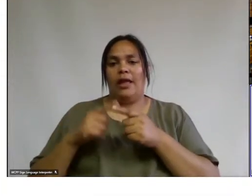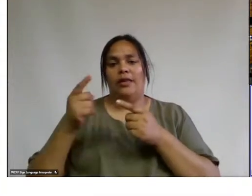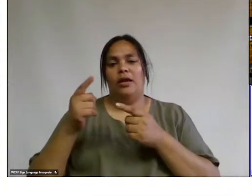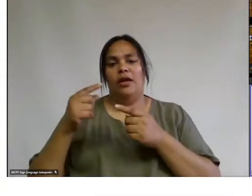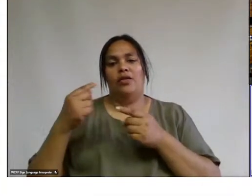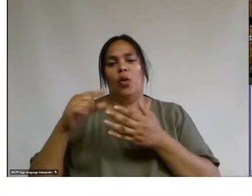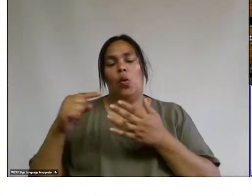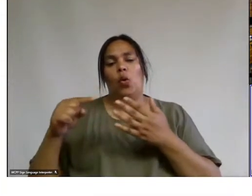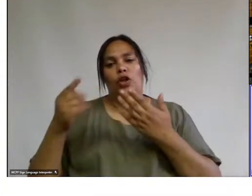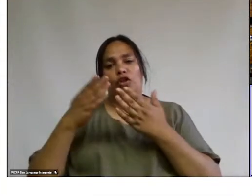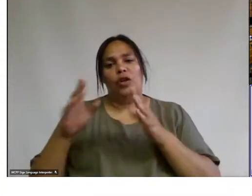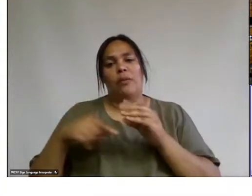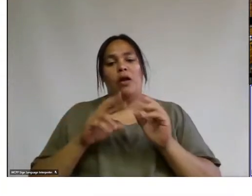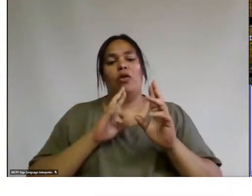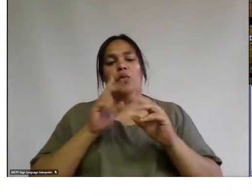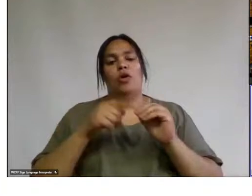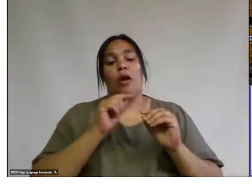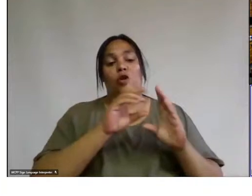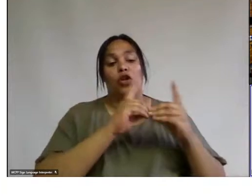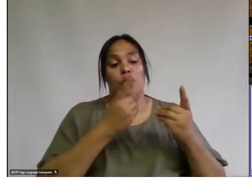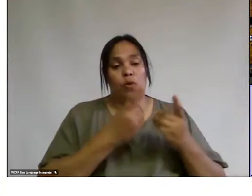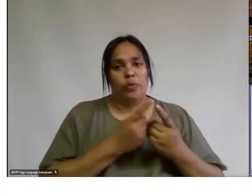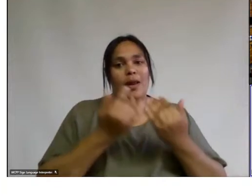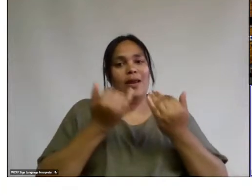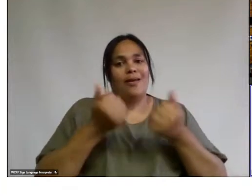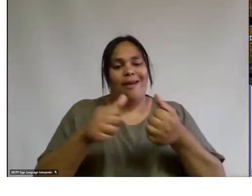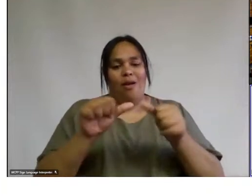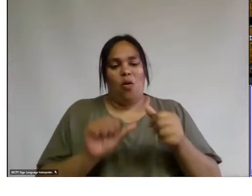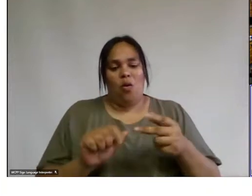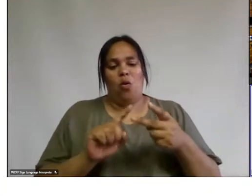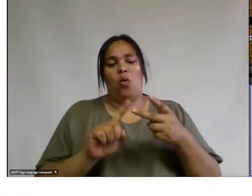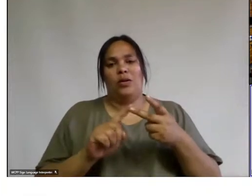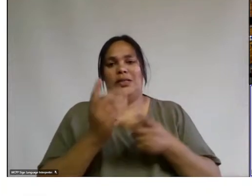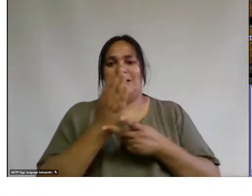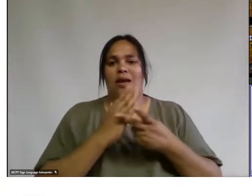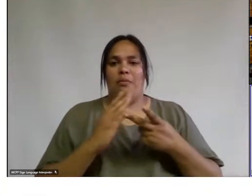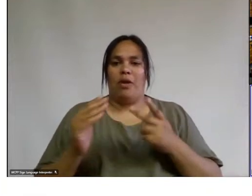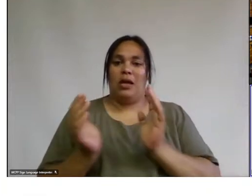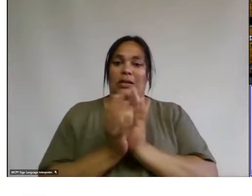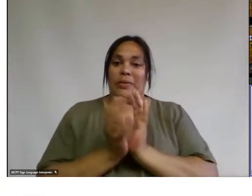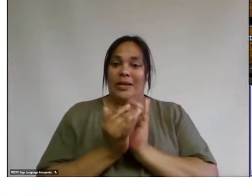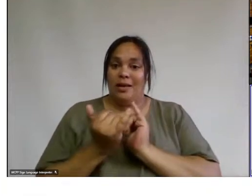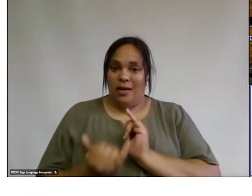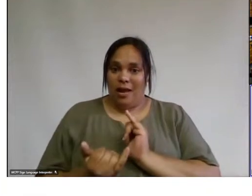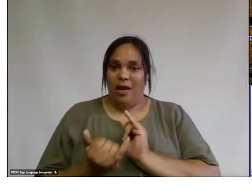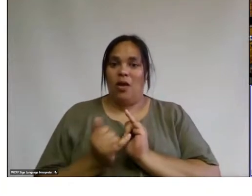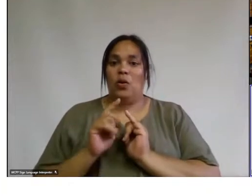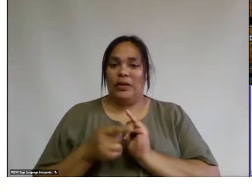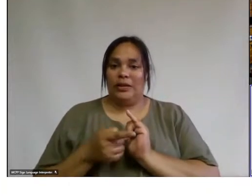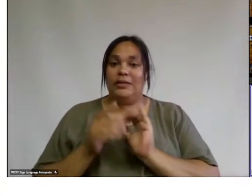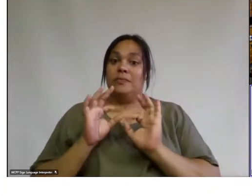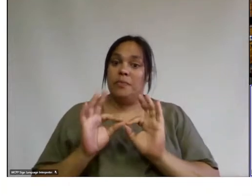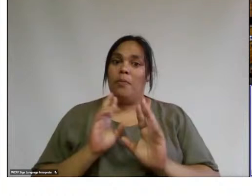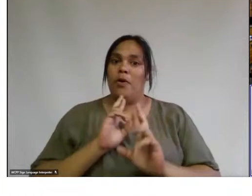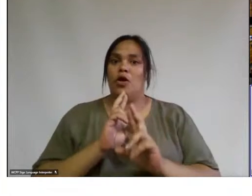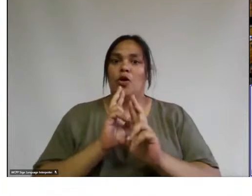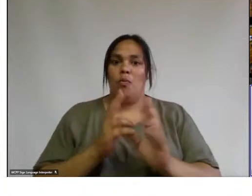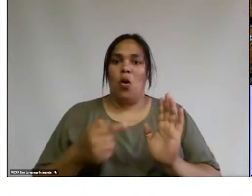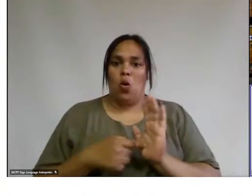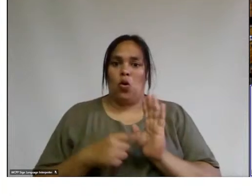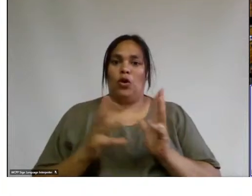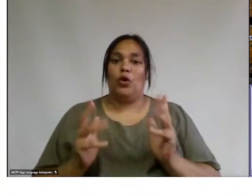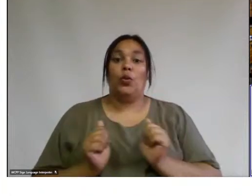the report of the department. We are now going to the second part of the meeting, which is the actual report, and